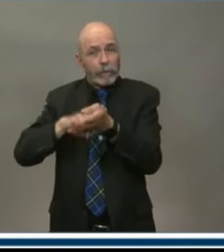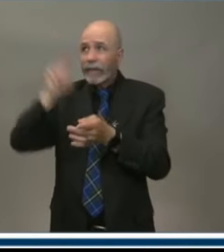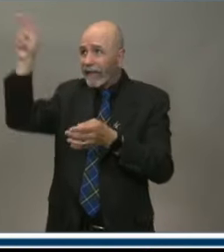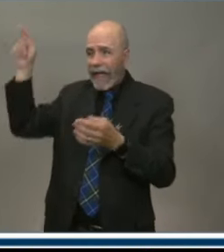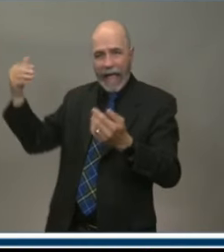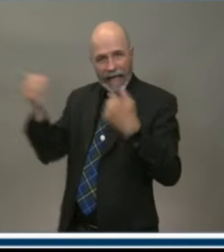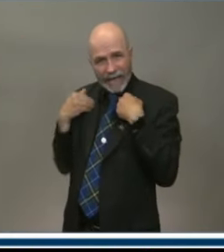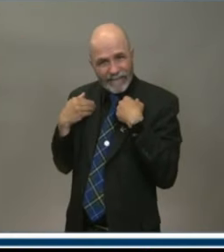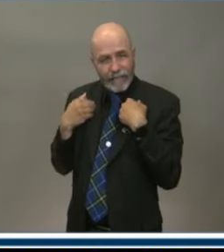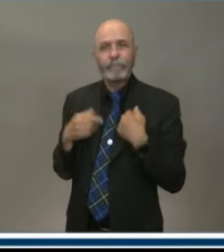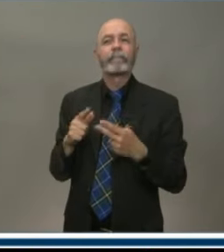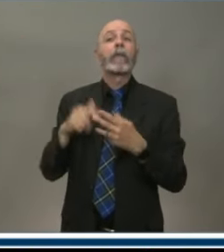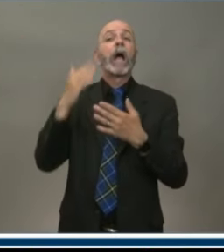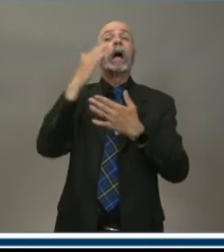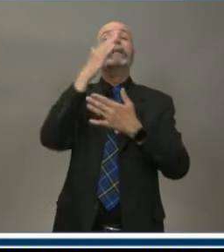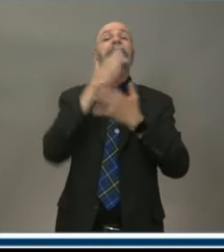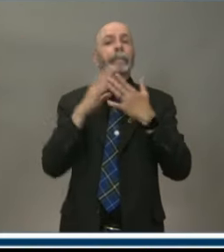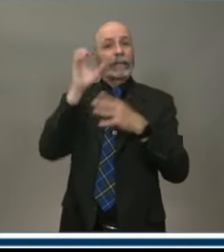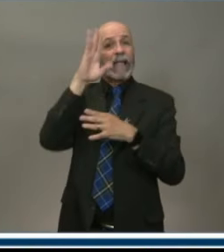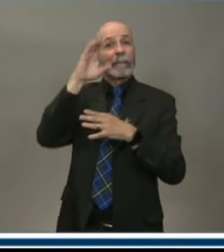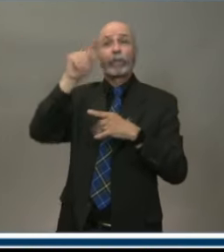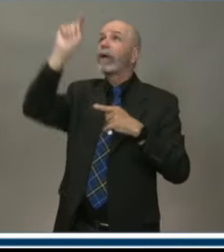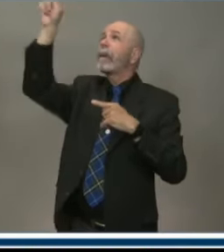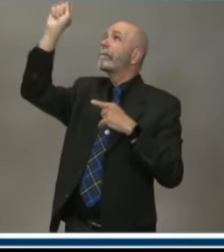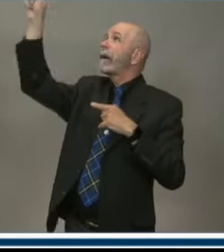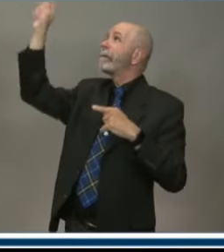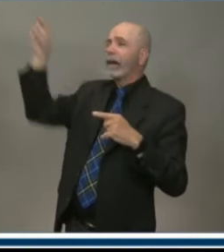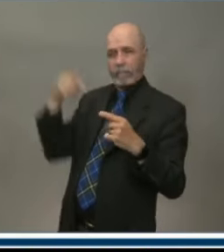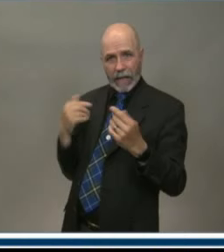of Cape Breton Island, a number of cases in